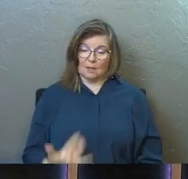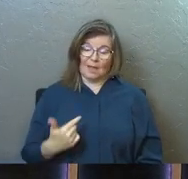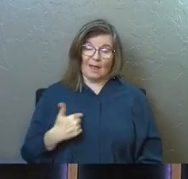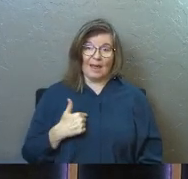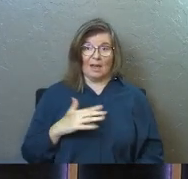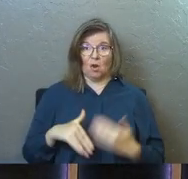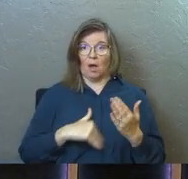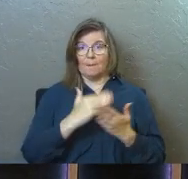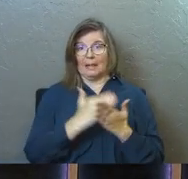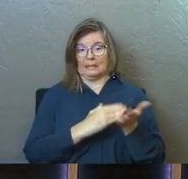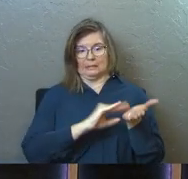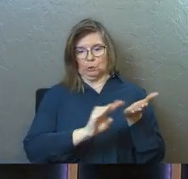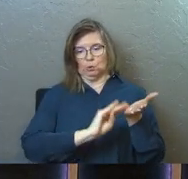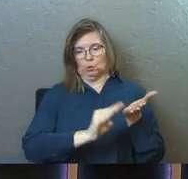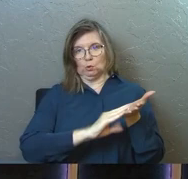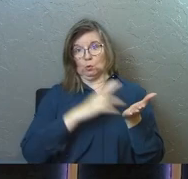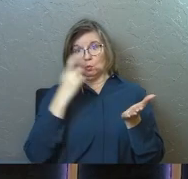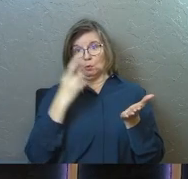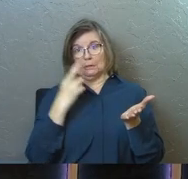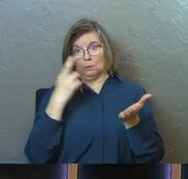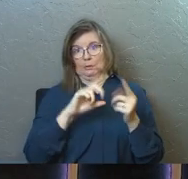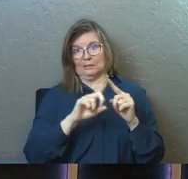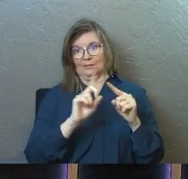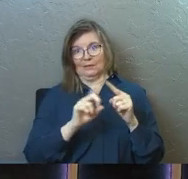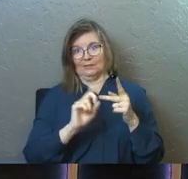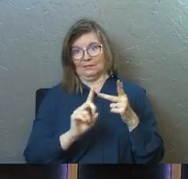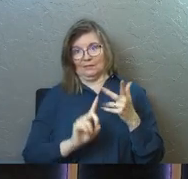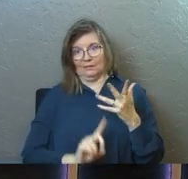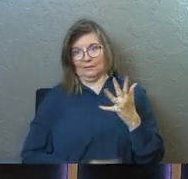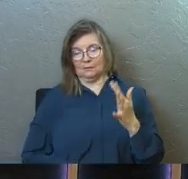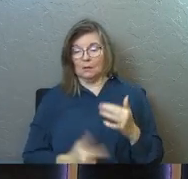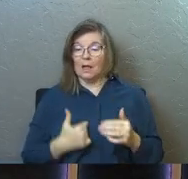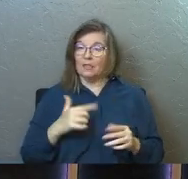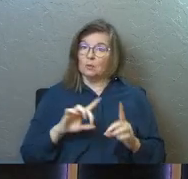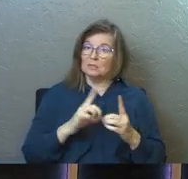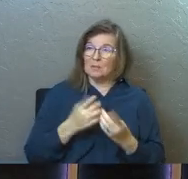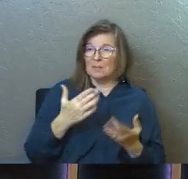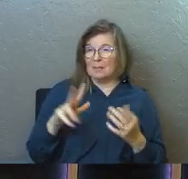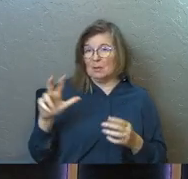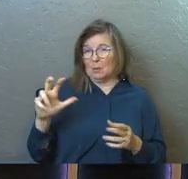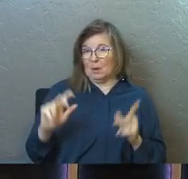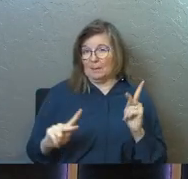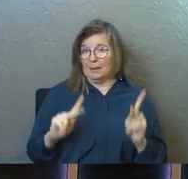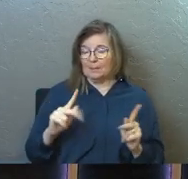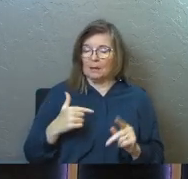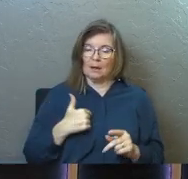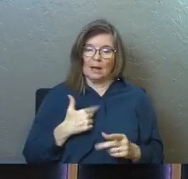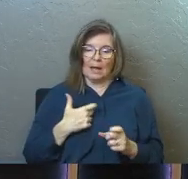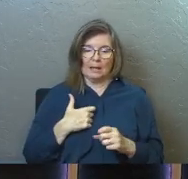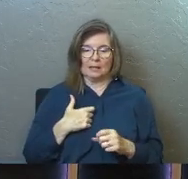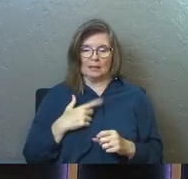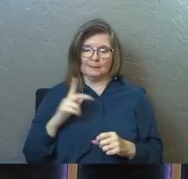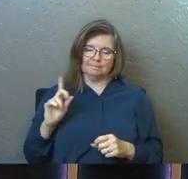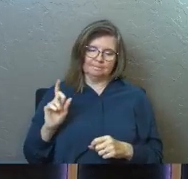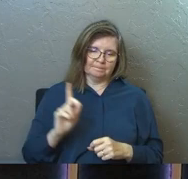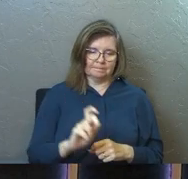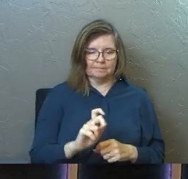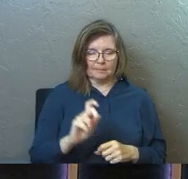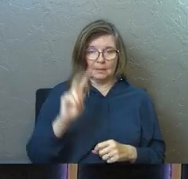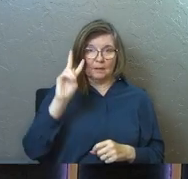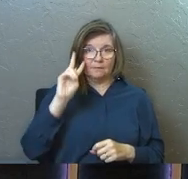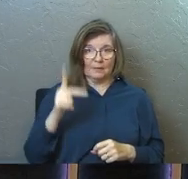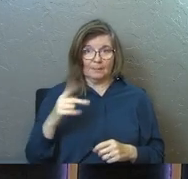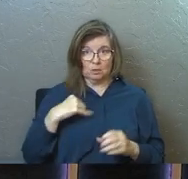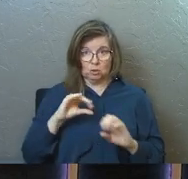And man, I had all my list of excuses. And this was a department of maybe 300 people, and I got taken into the